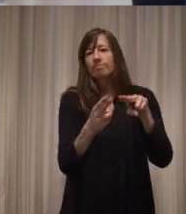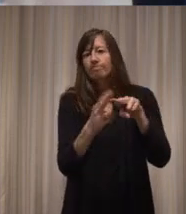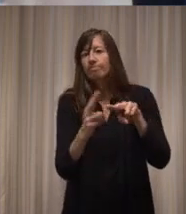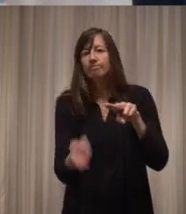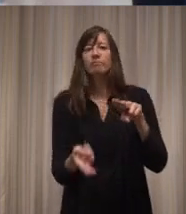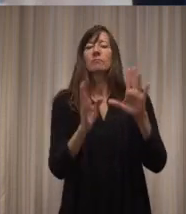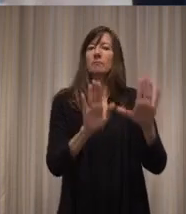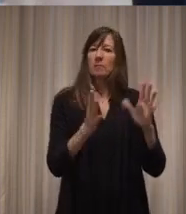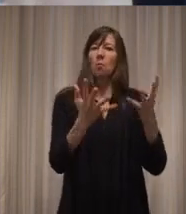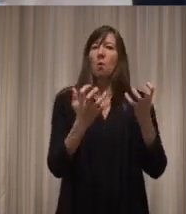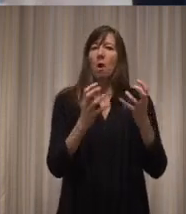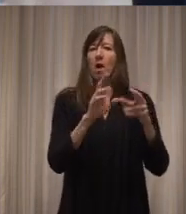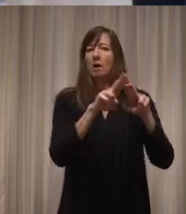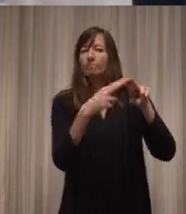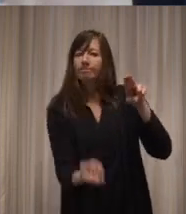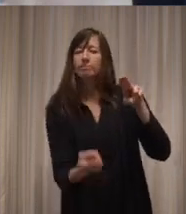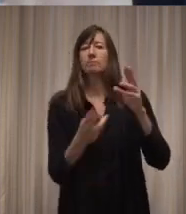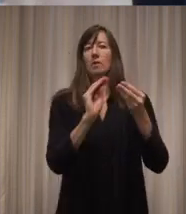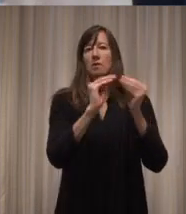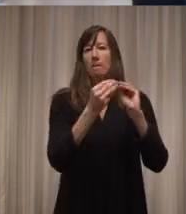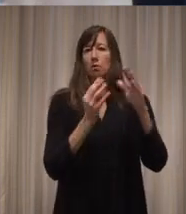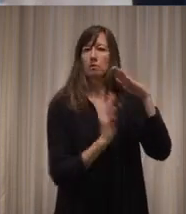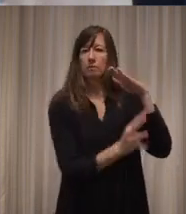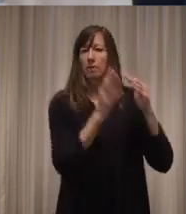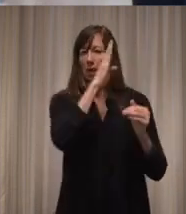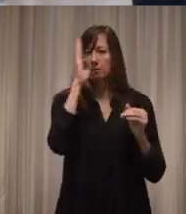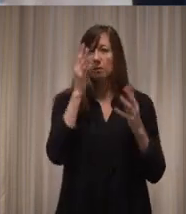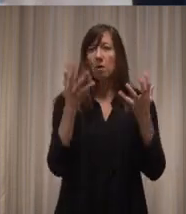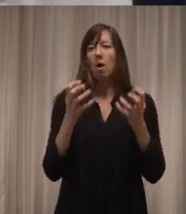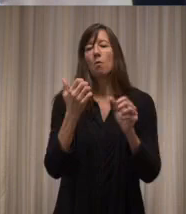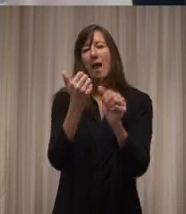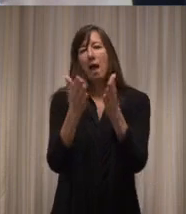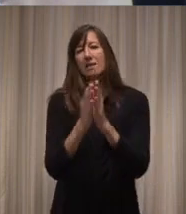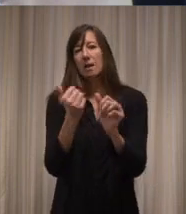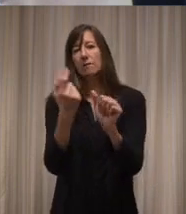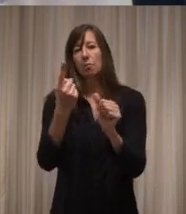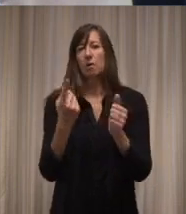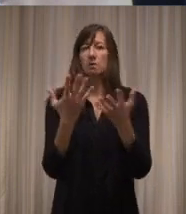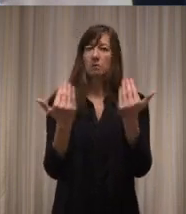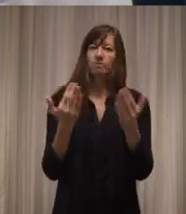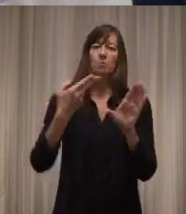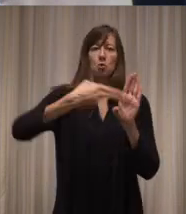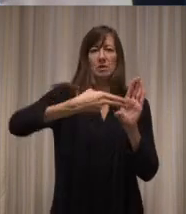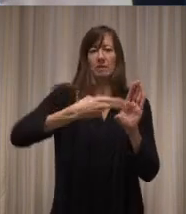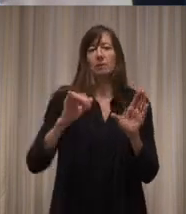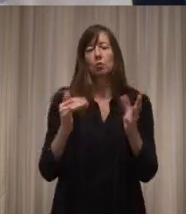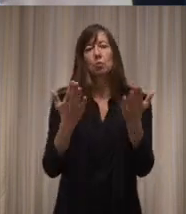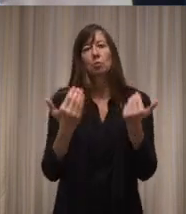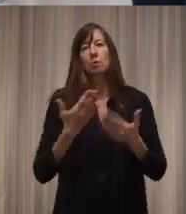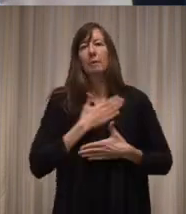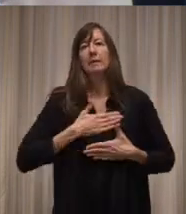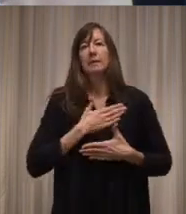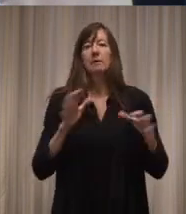you all and every member of the community to do their part in that as well. I wanted to share a few other